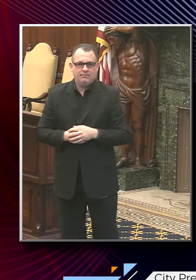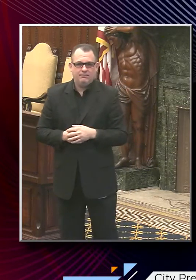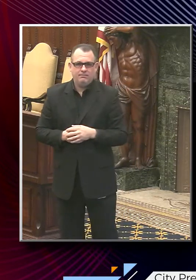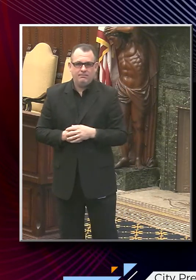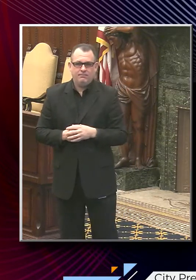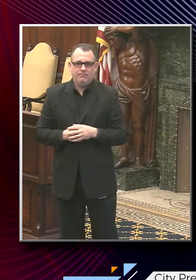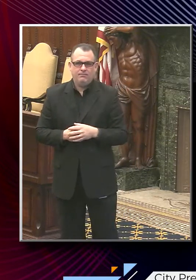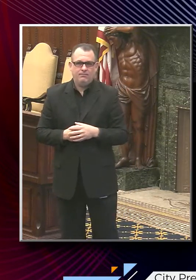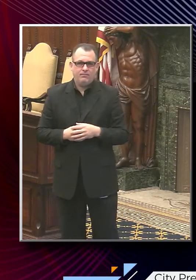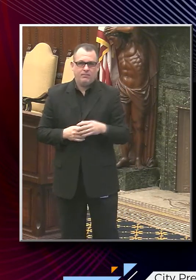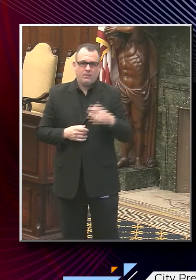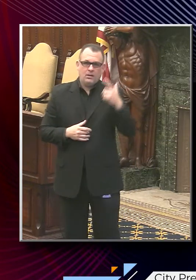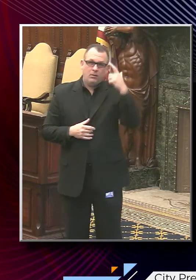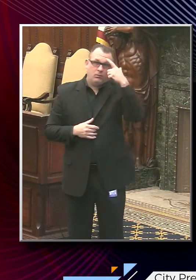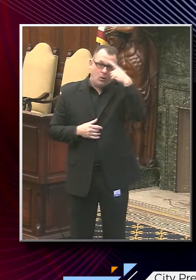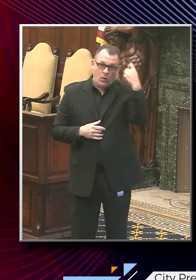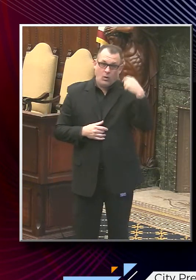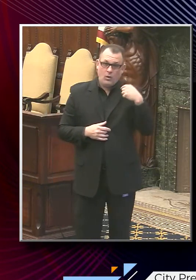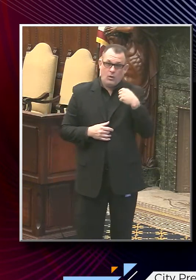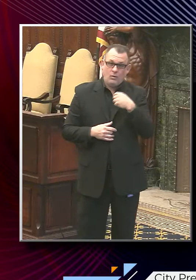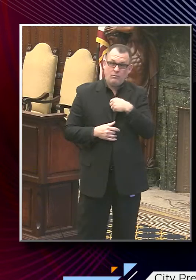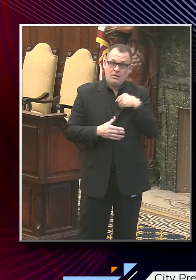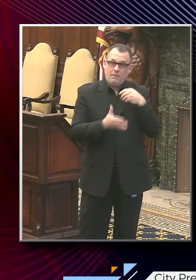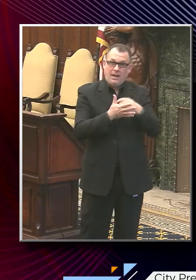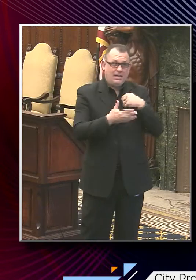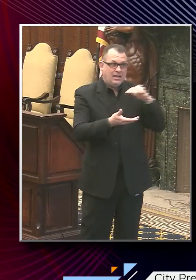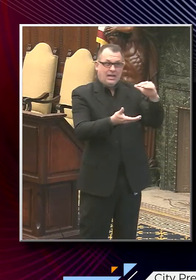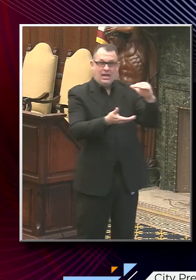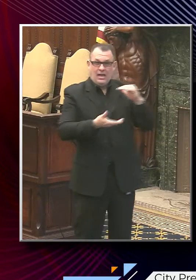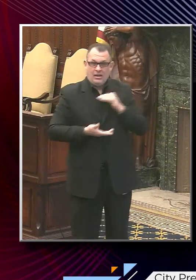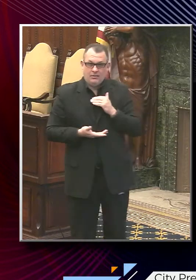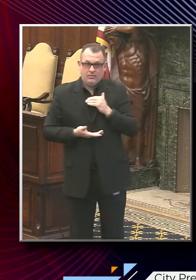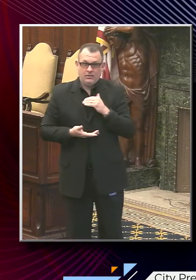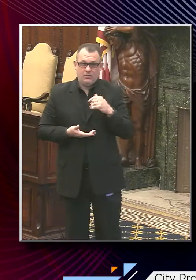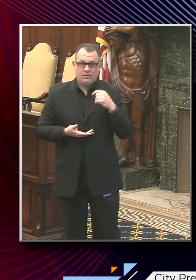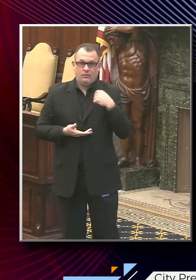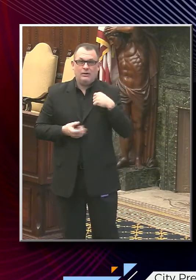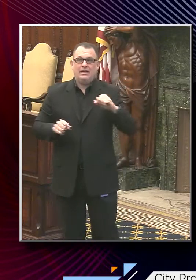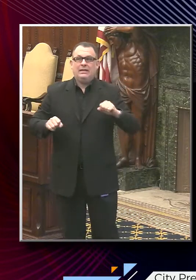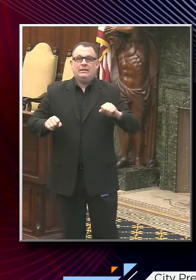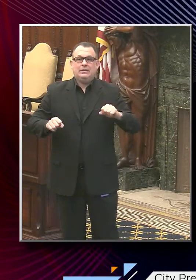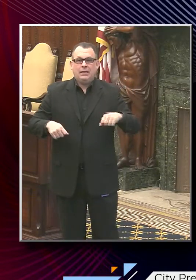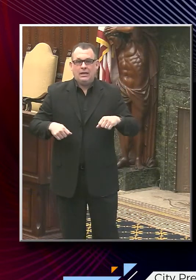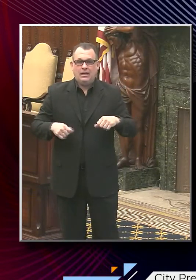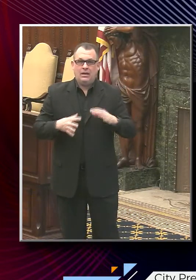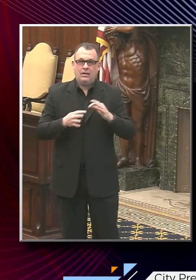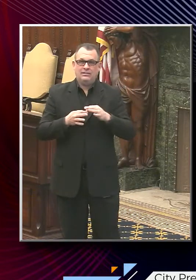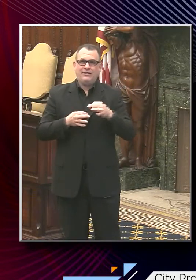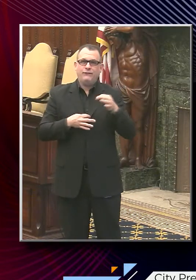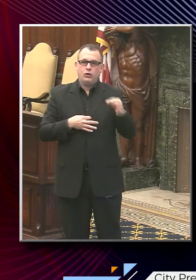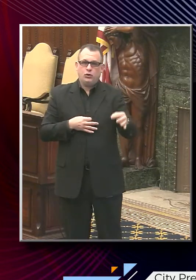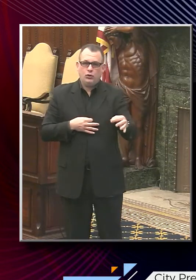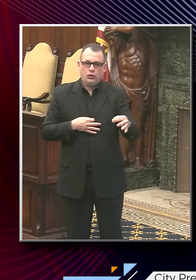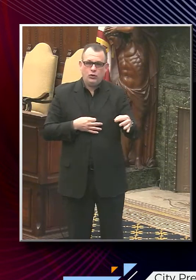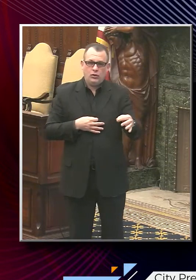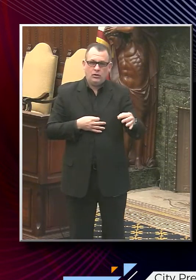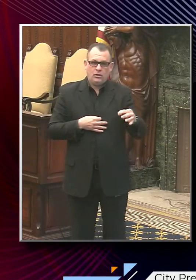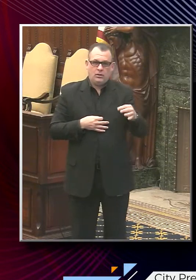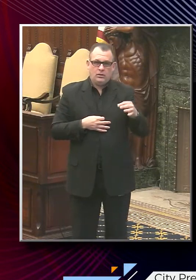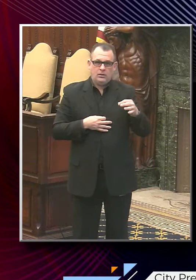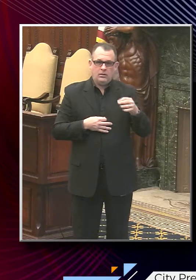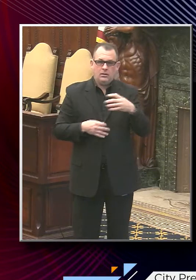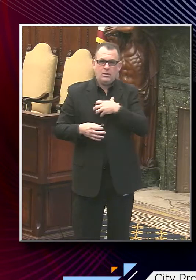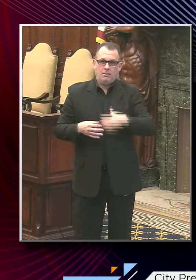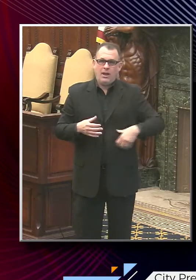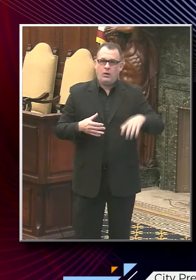Because we were expecting this package to come, we put off introduction of the mayor's budget till April 15th to